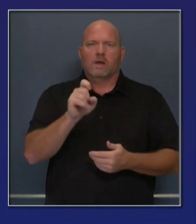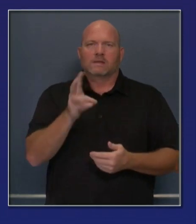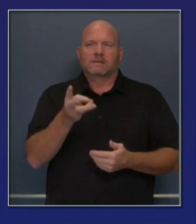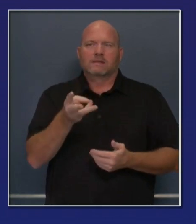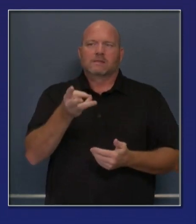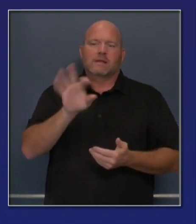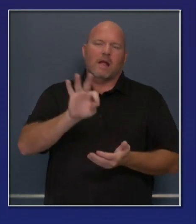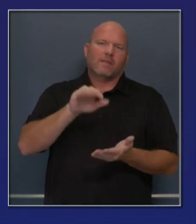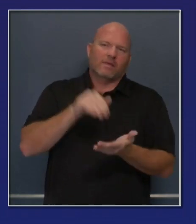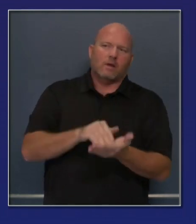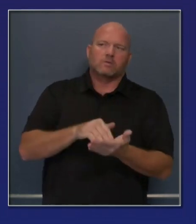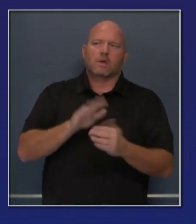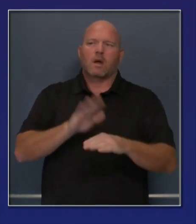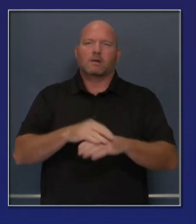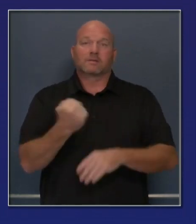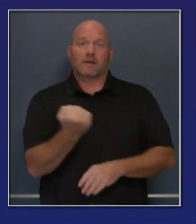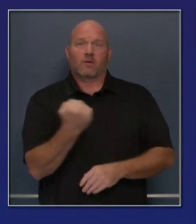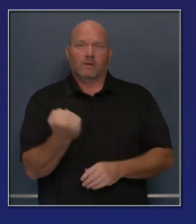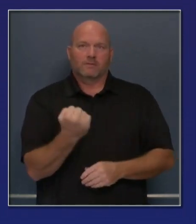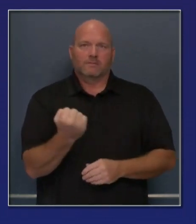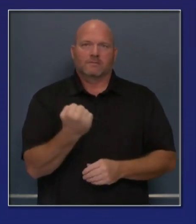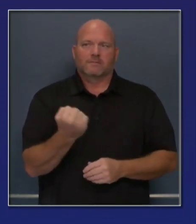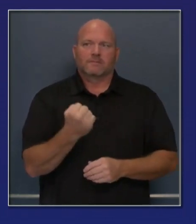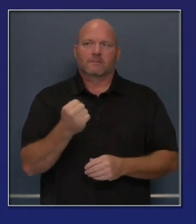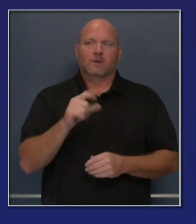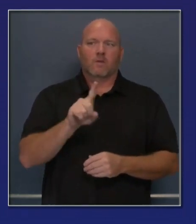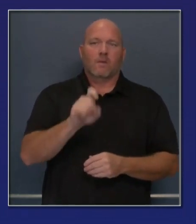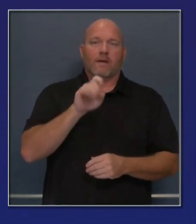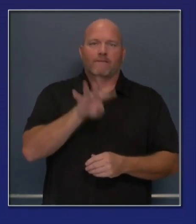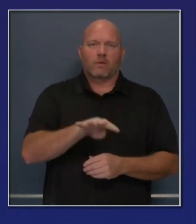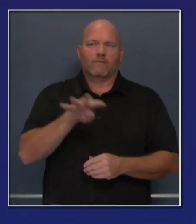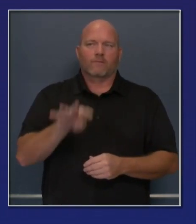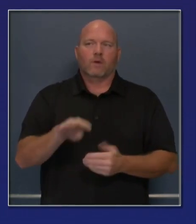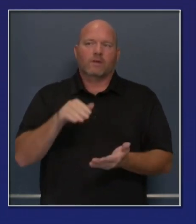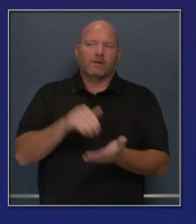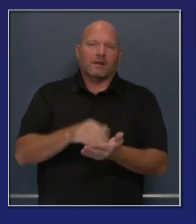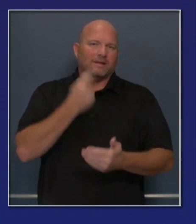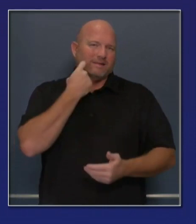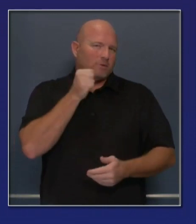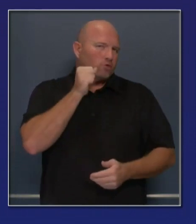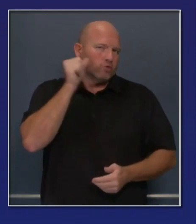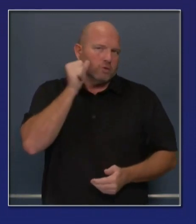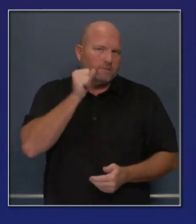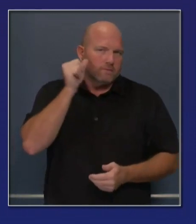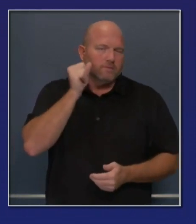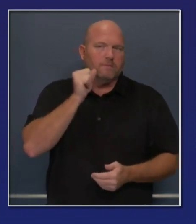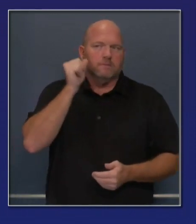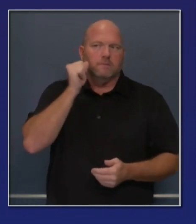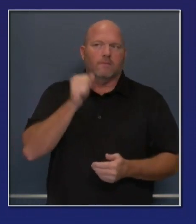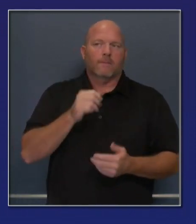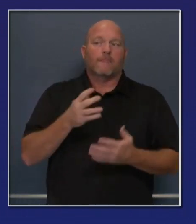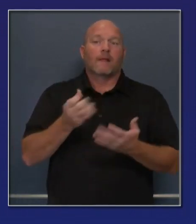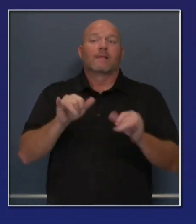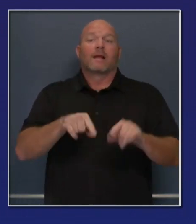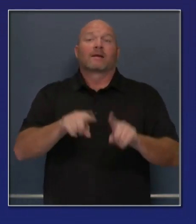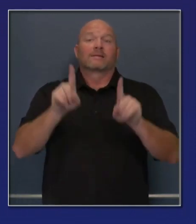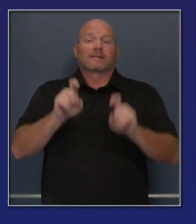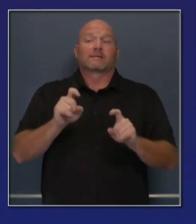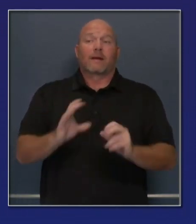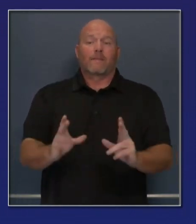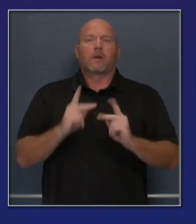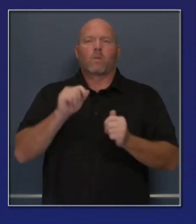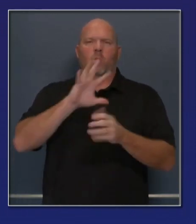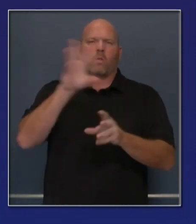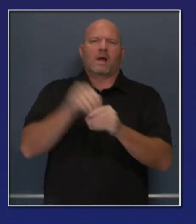169,000 on Saturday, about 144,000 tests just yesterday. We're getting those test results back within 24